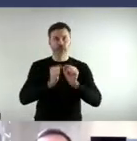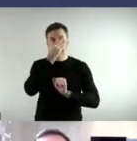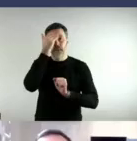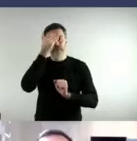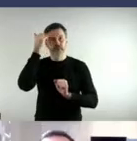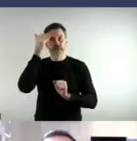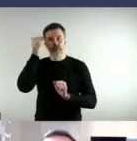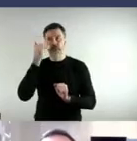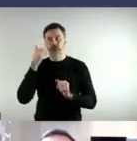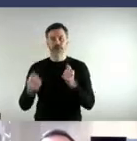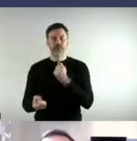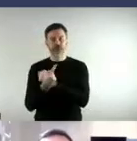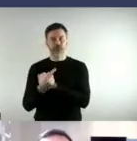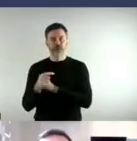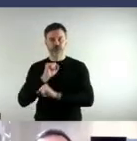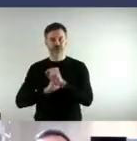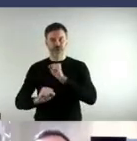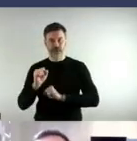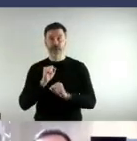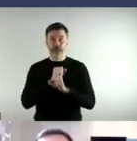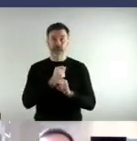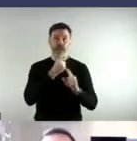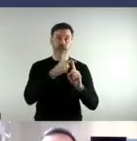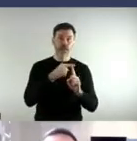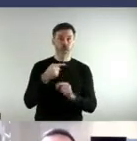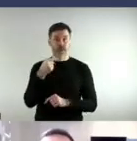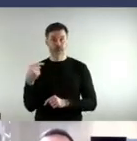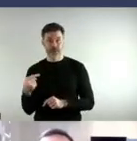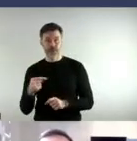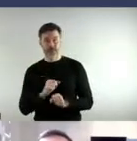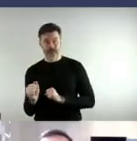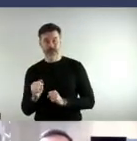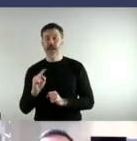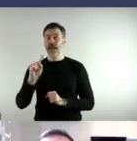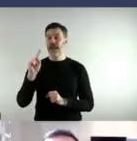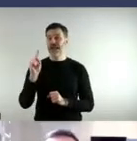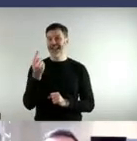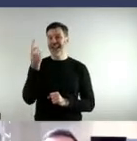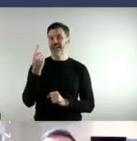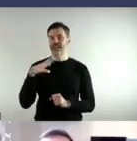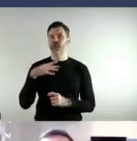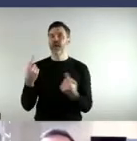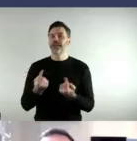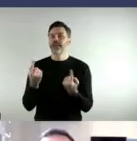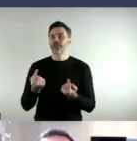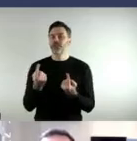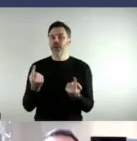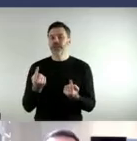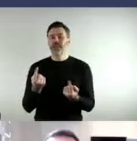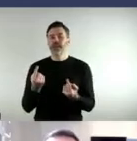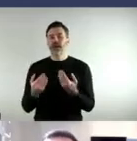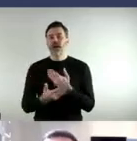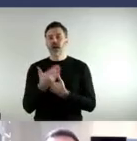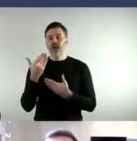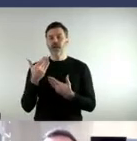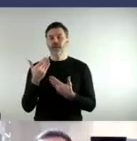going to take place, which has both advantages and disadvantages. Once during one of these meetings, our